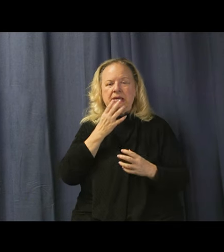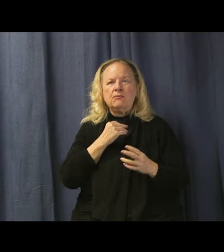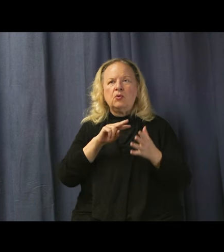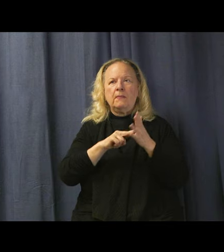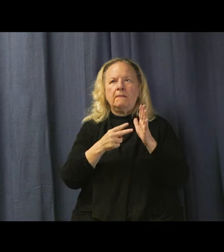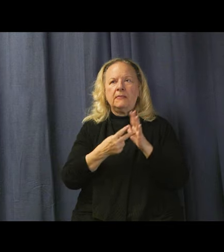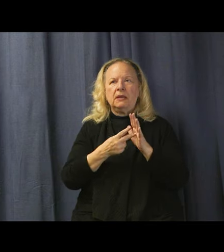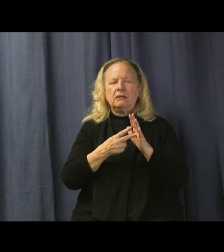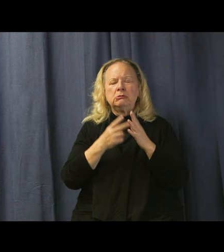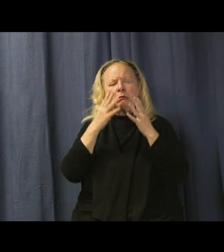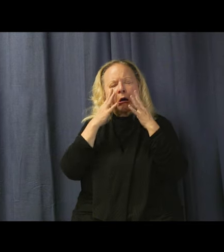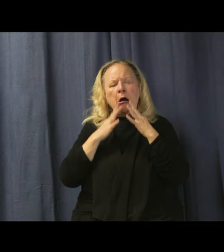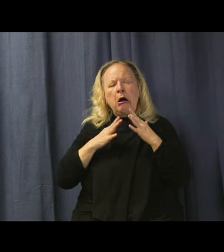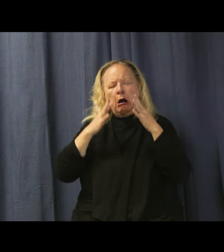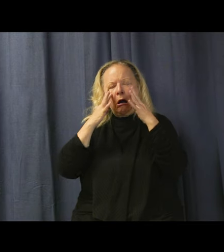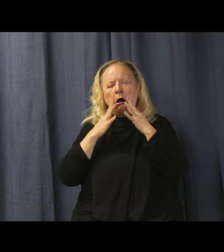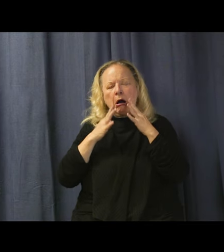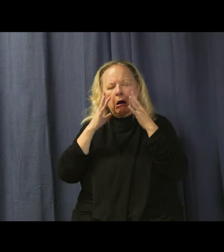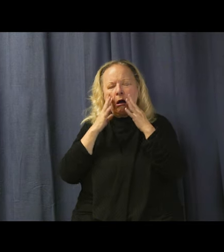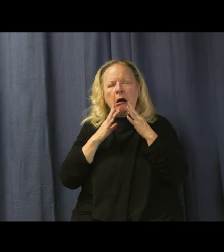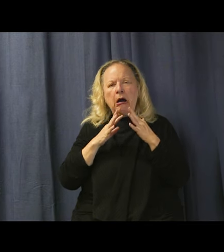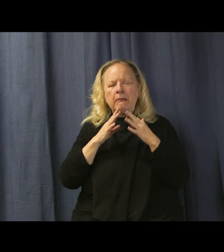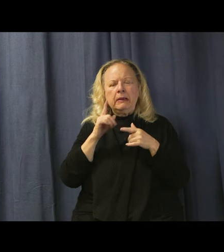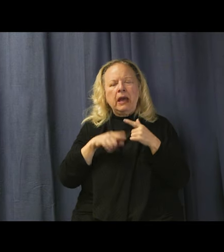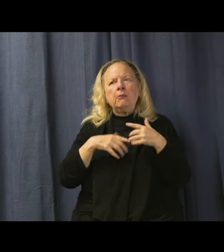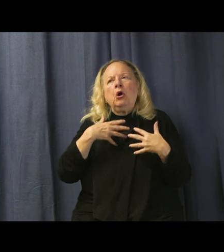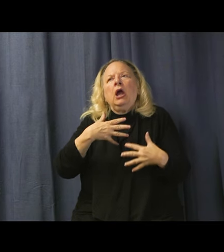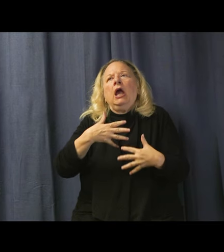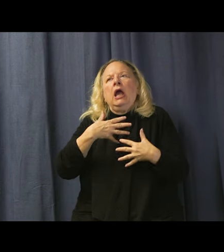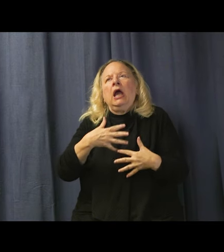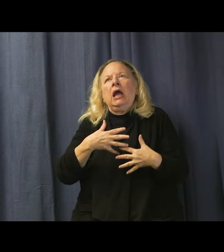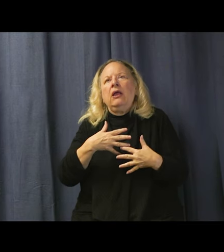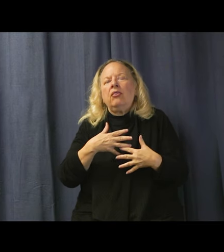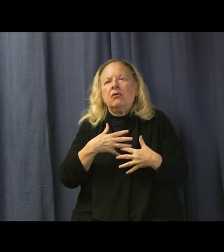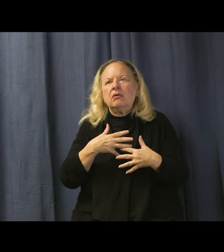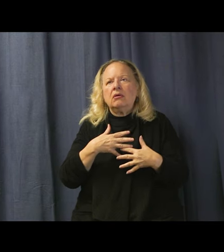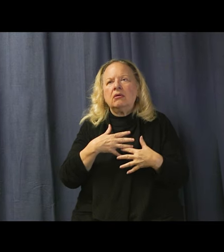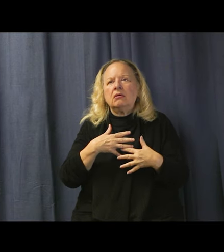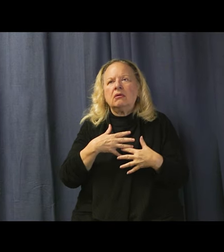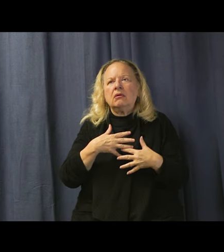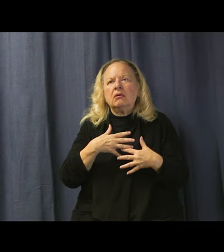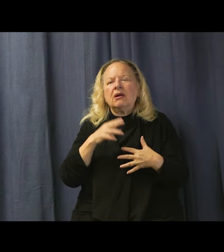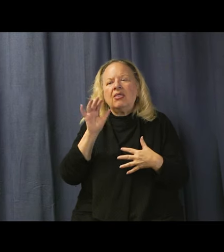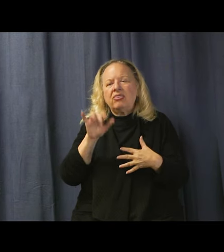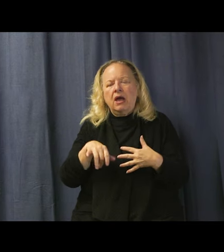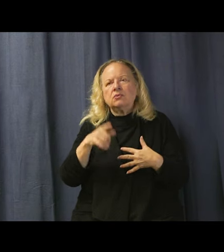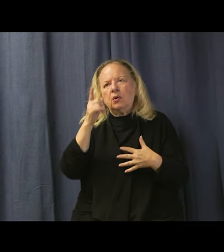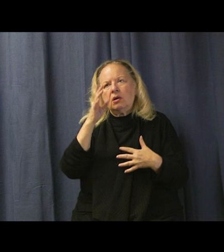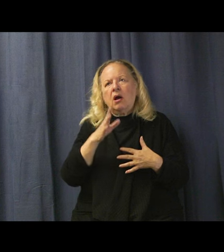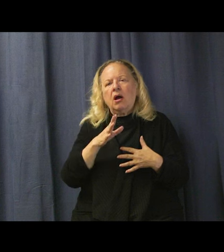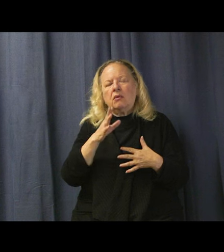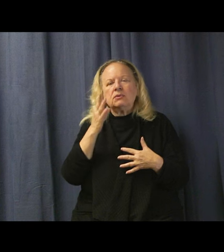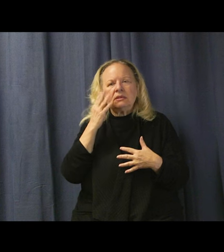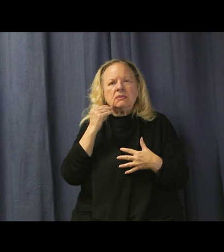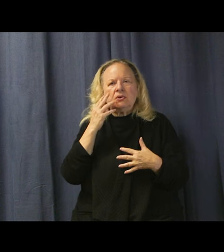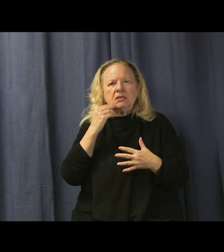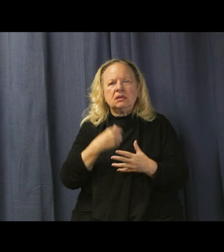means sobbing, difficulty in breathing, like a child. He just can't hardly breathe. That's what God was